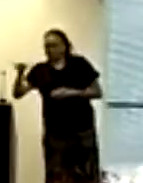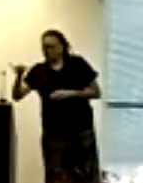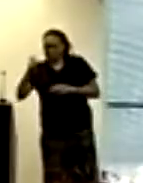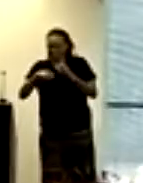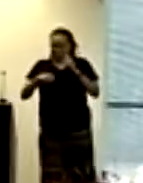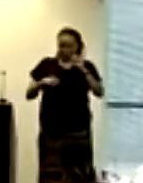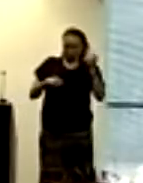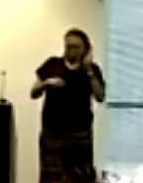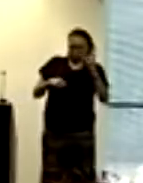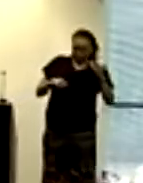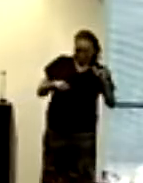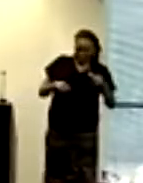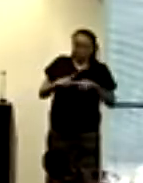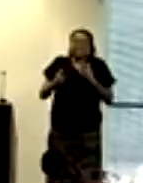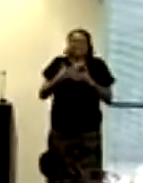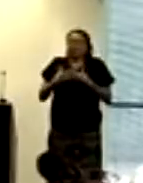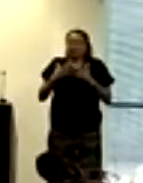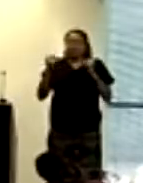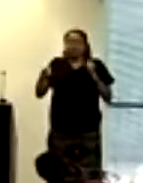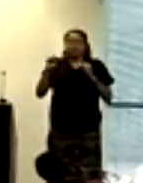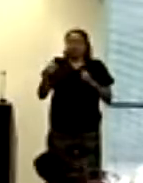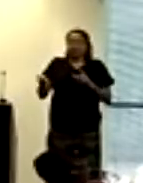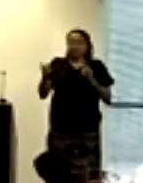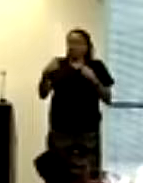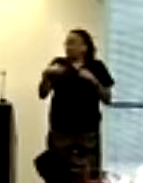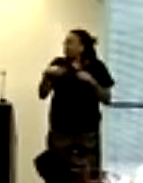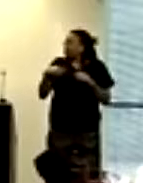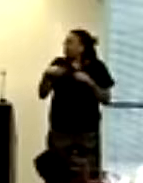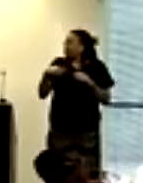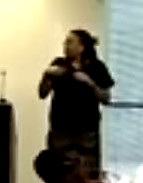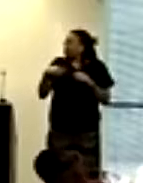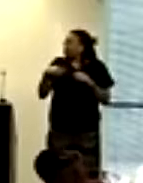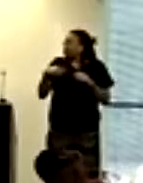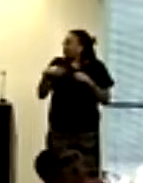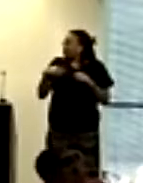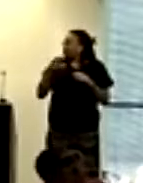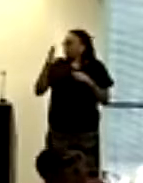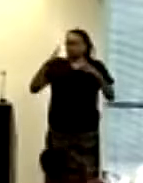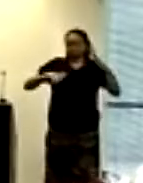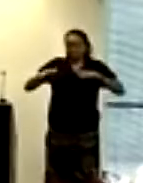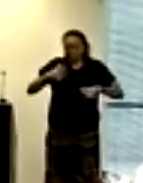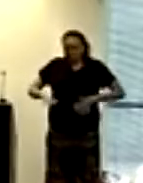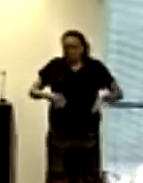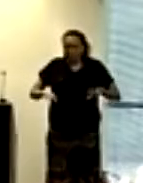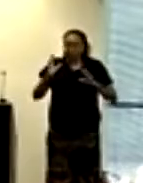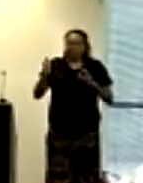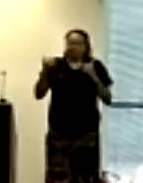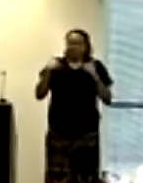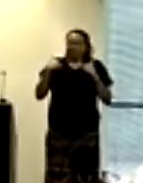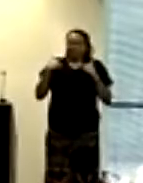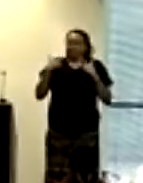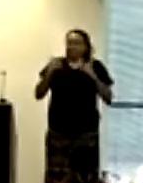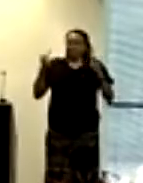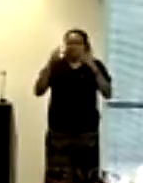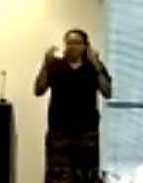come out and do Tabata, and we're going to dress up, and we're going to put a bunch of Halloween stuff.